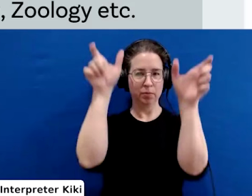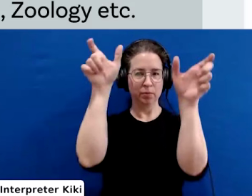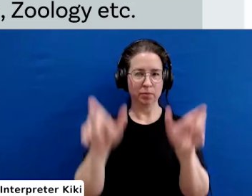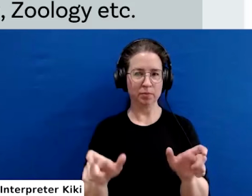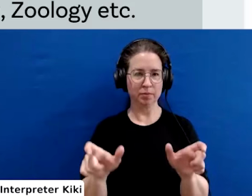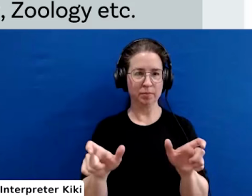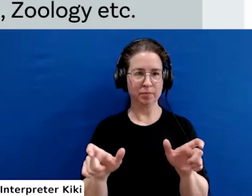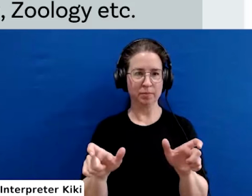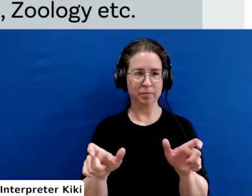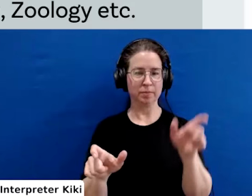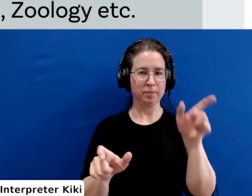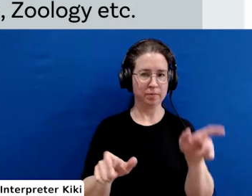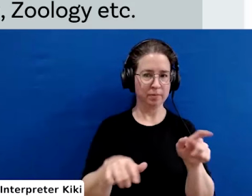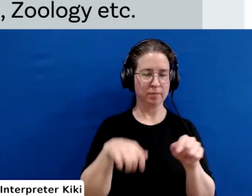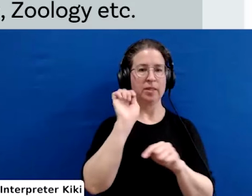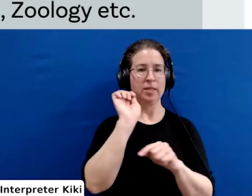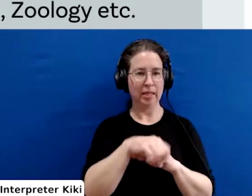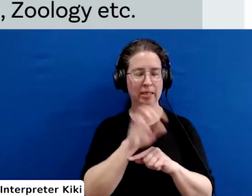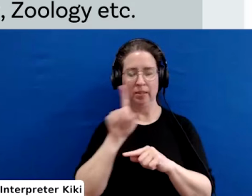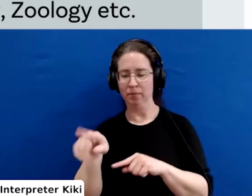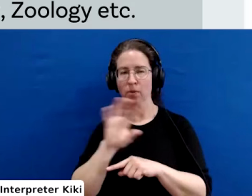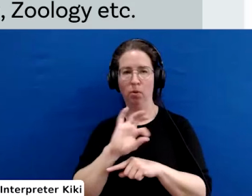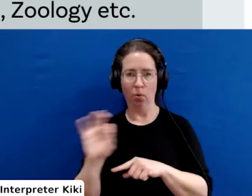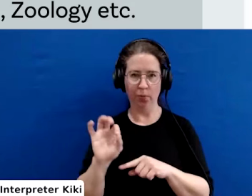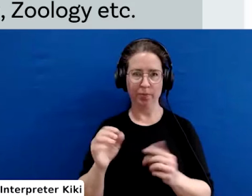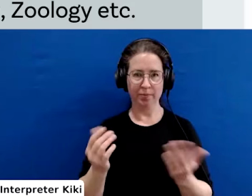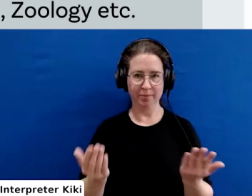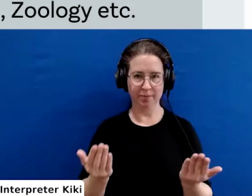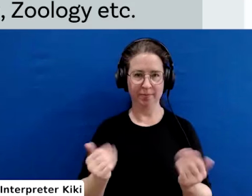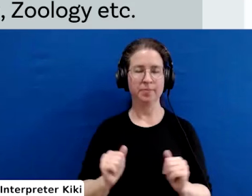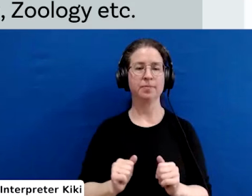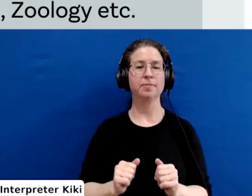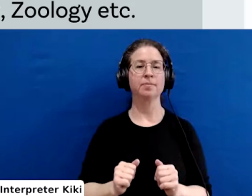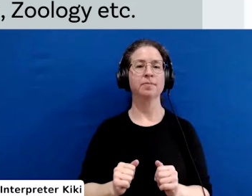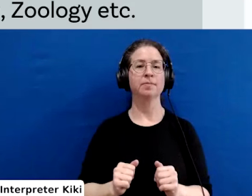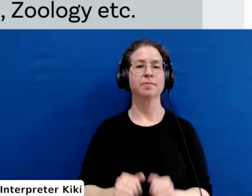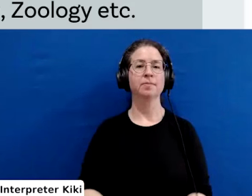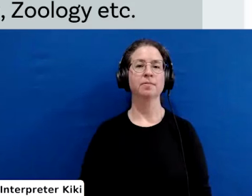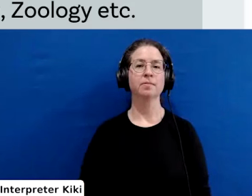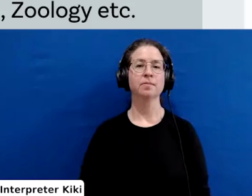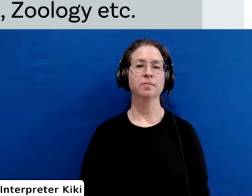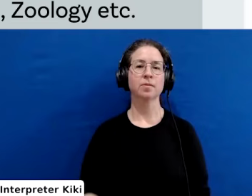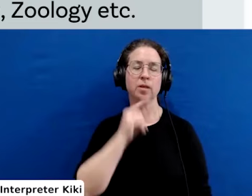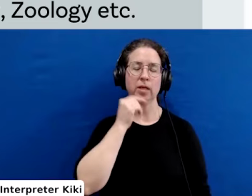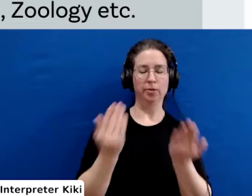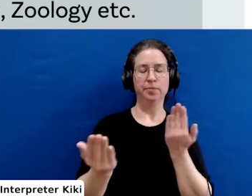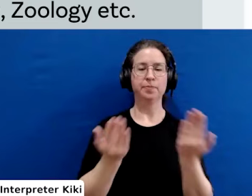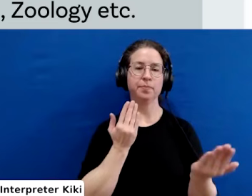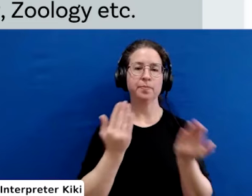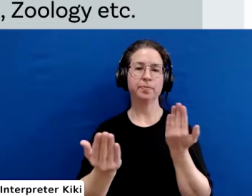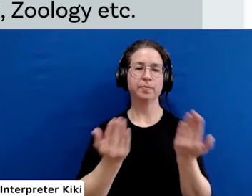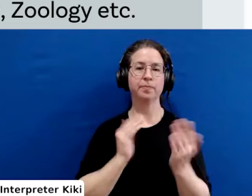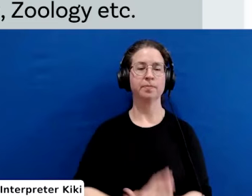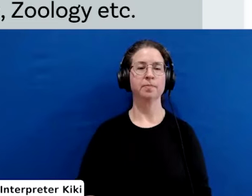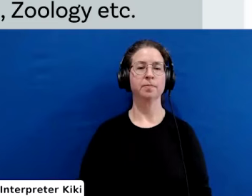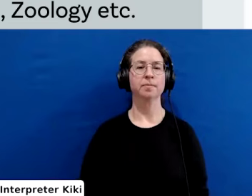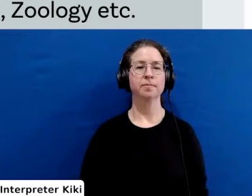list of degrees which would be considered eligible, and also a list of degrees which would be considered not